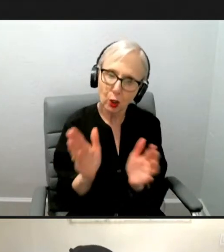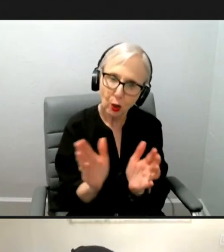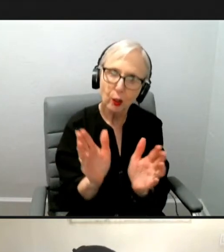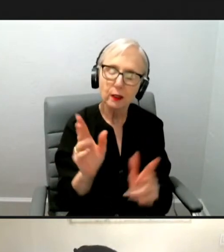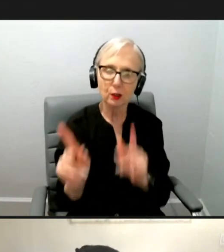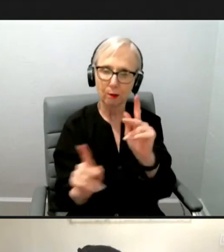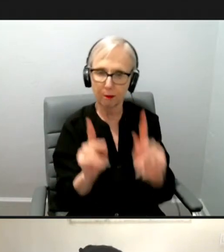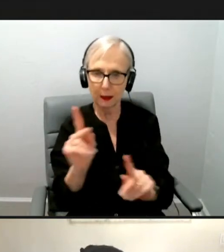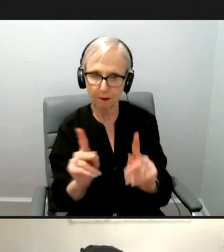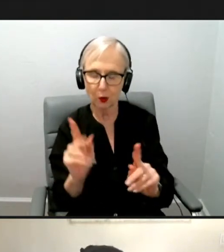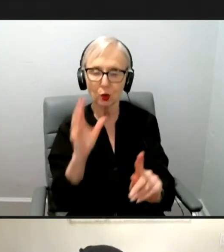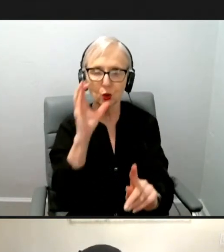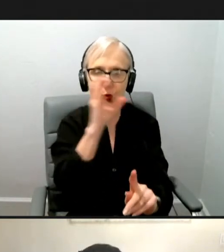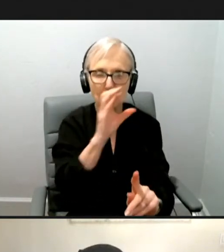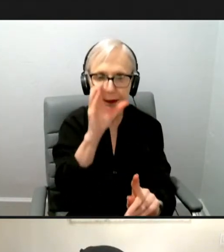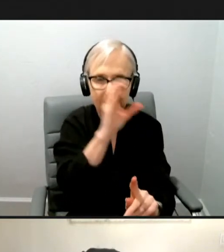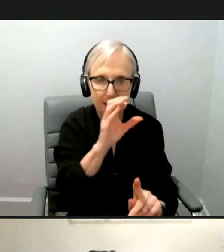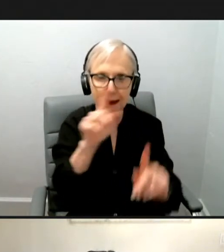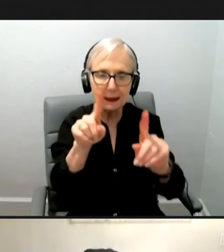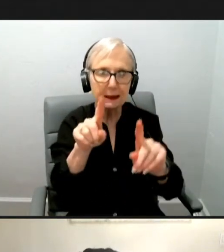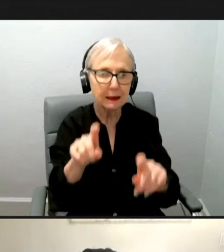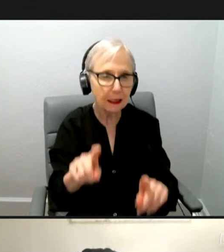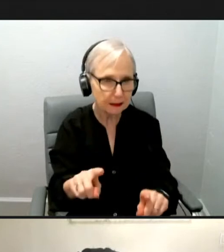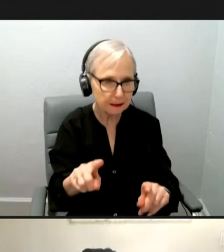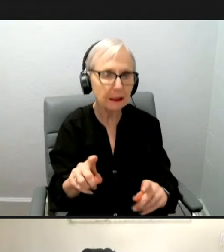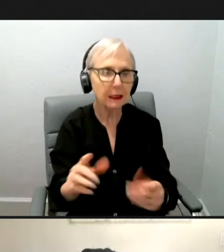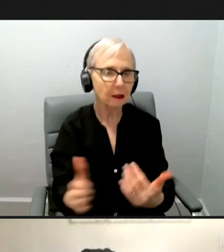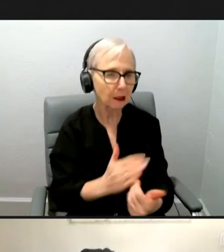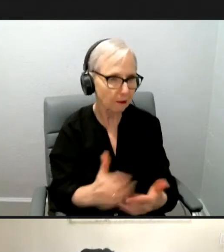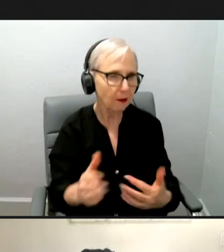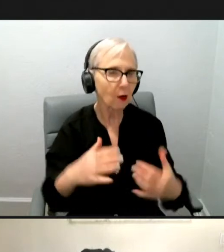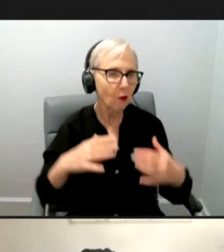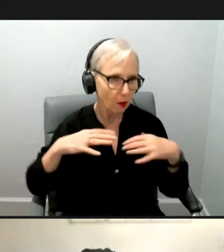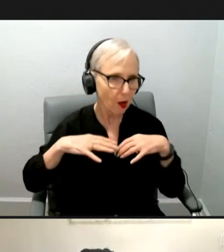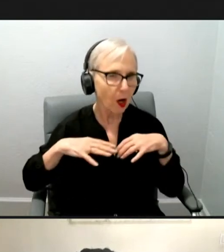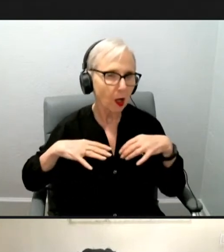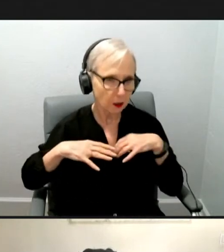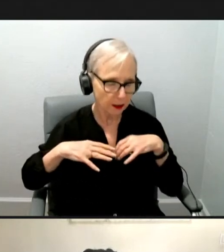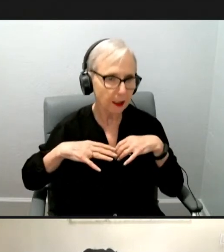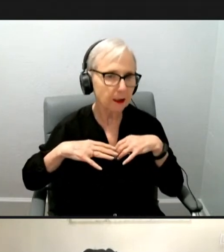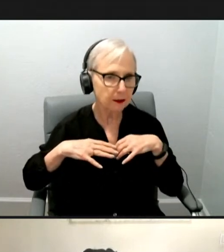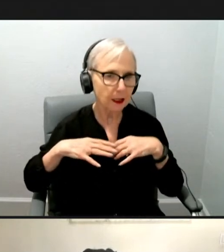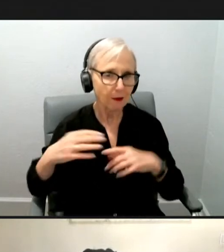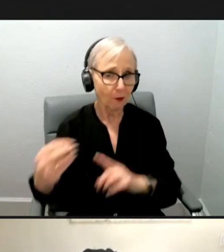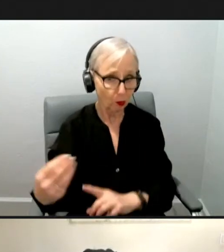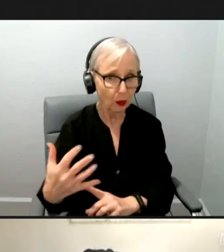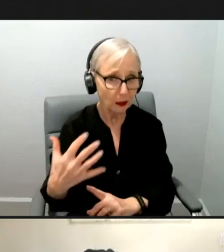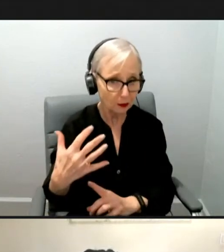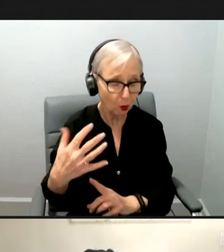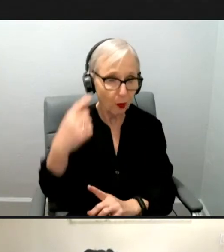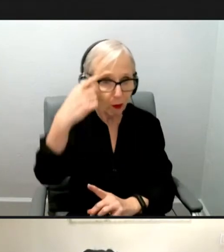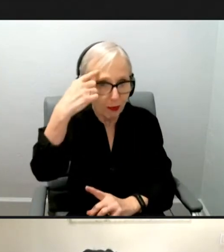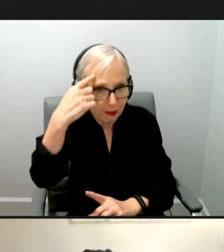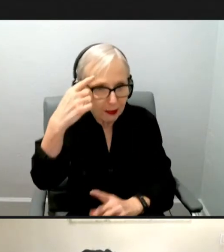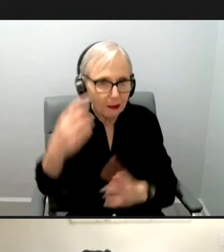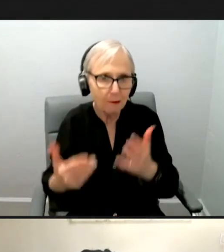Coloradans to seek testing, even over the holidays, if you have an exposure or if you develop